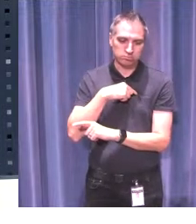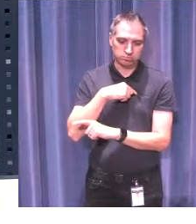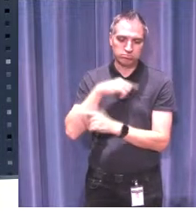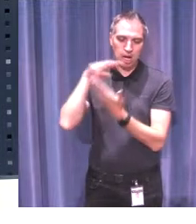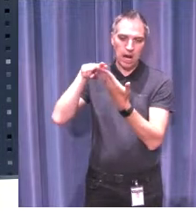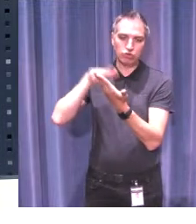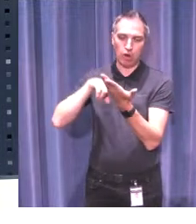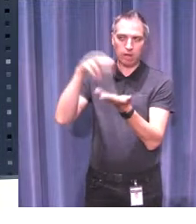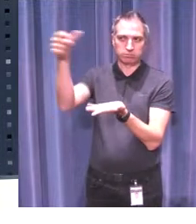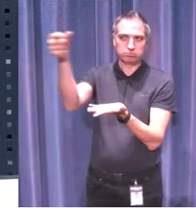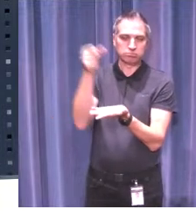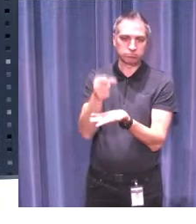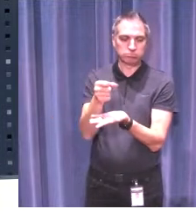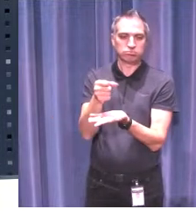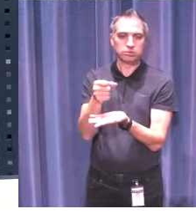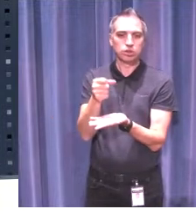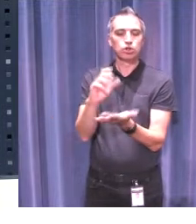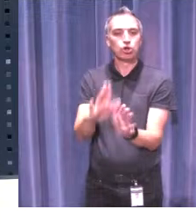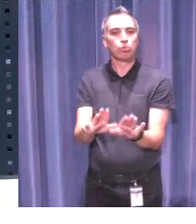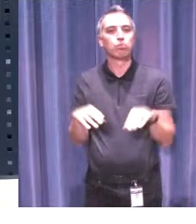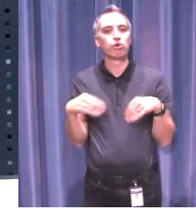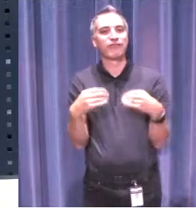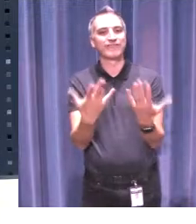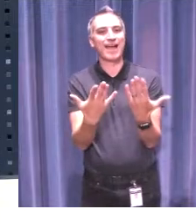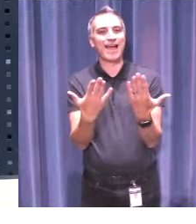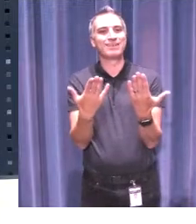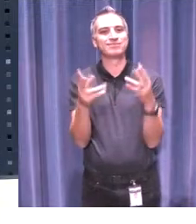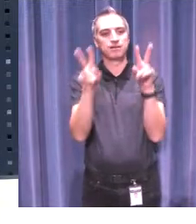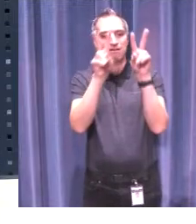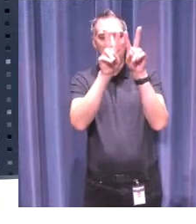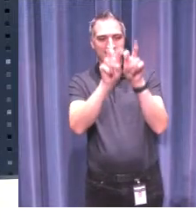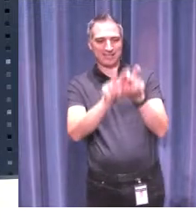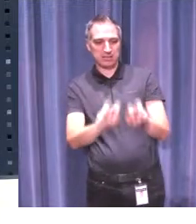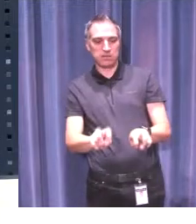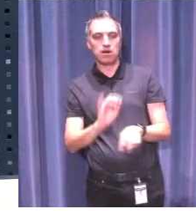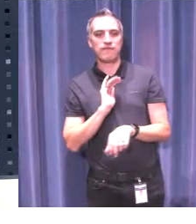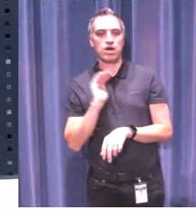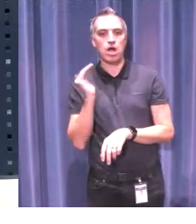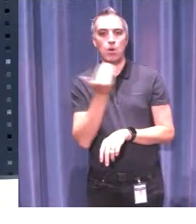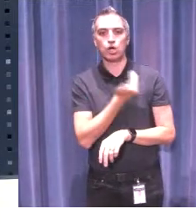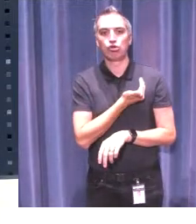contracted with to provide an assessment of our